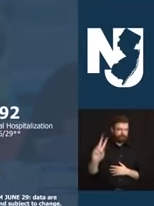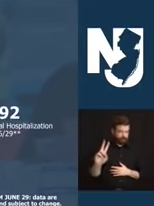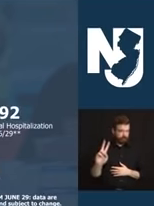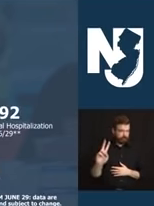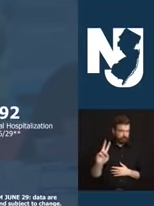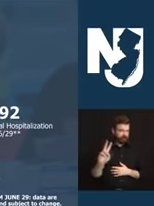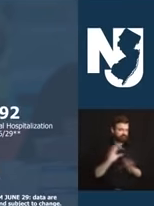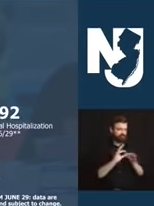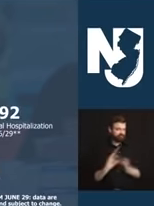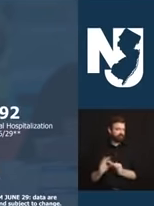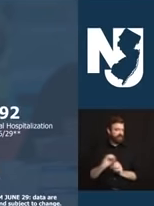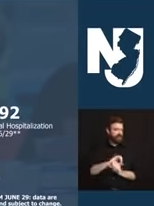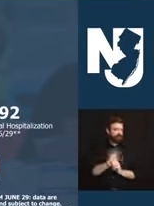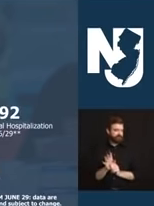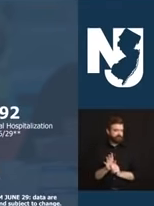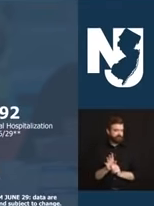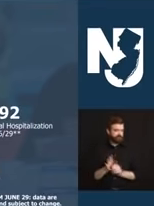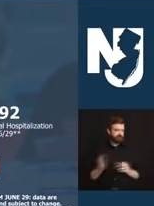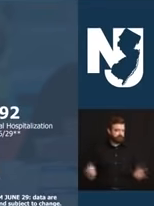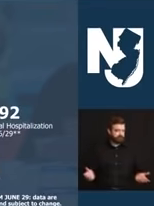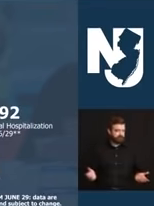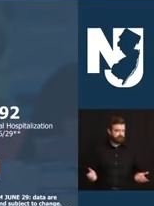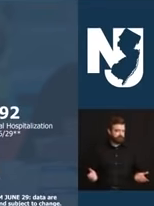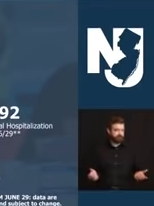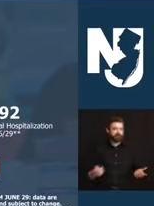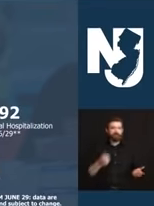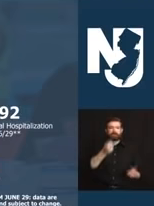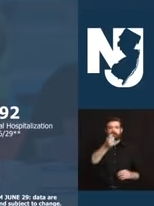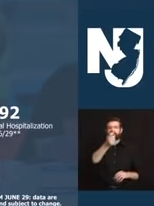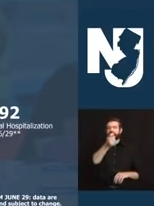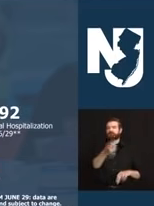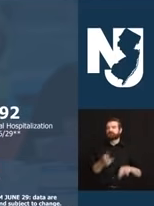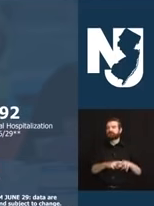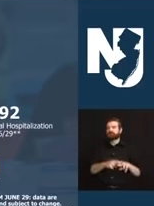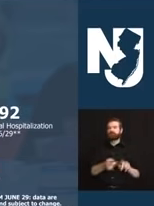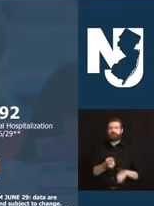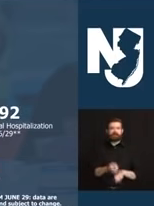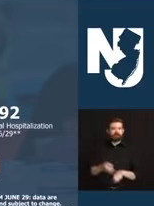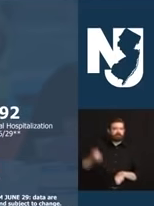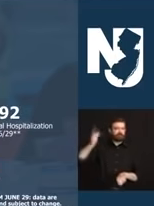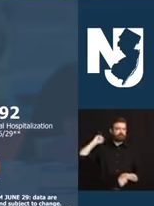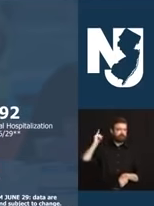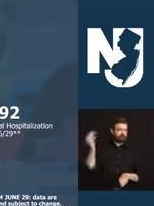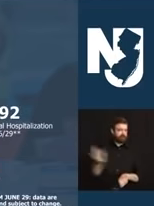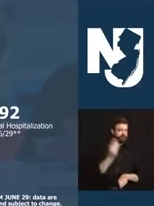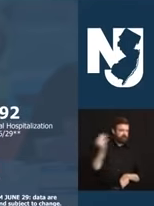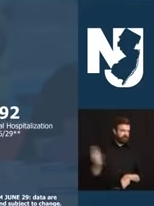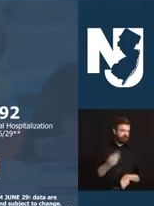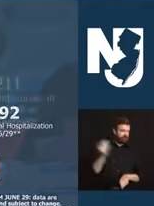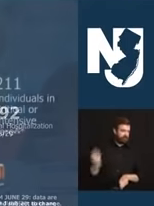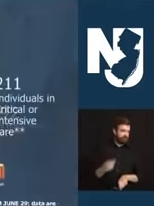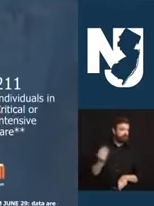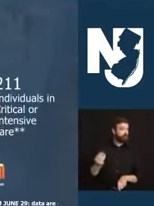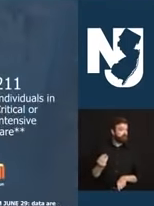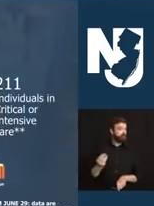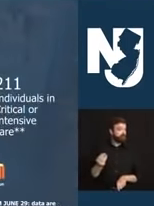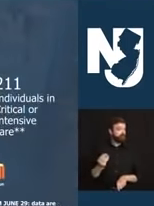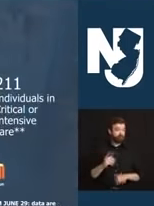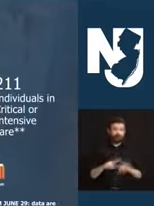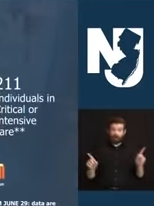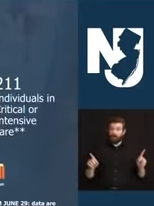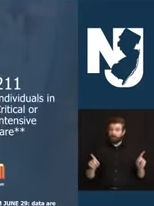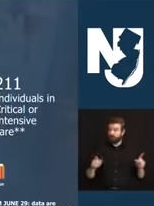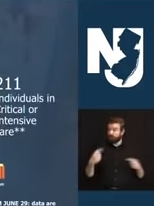COVID-19. This is a slight increase from Monday, but it is still below 1,000 for the second day in a row. Number of